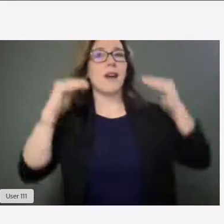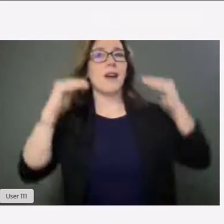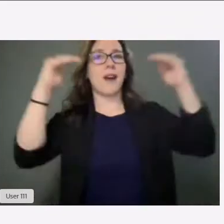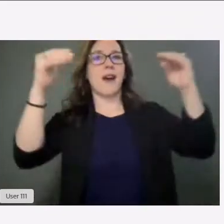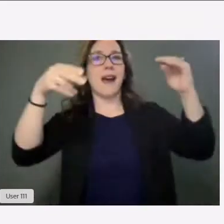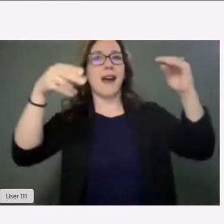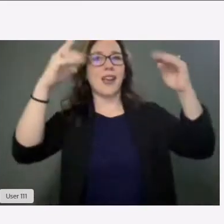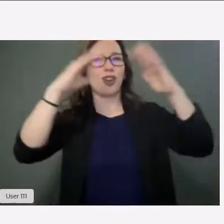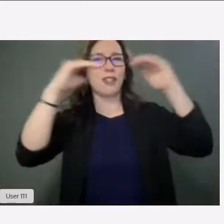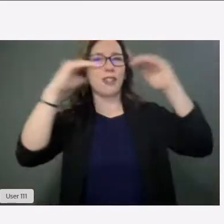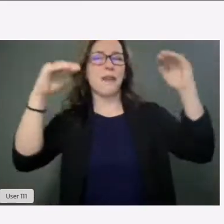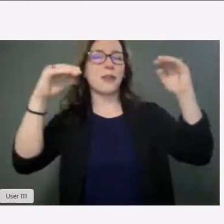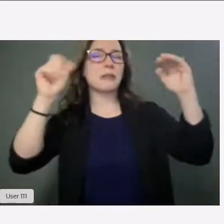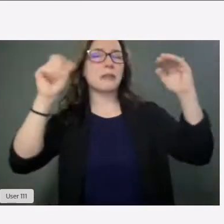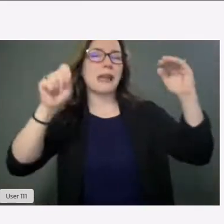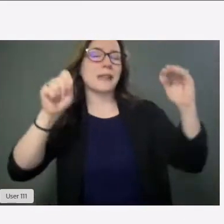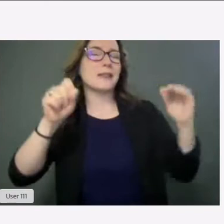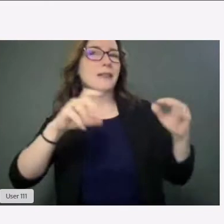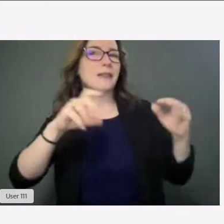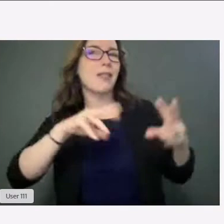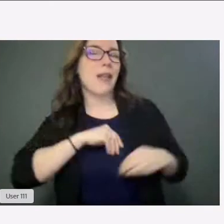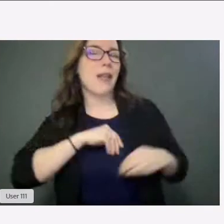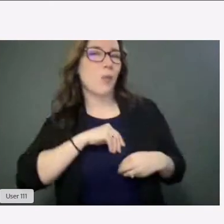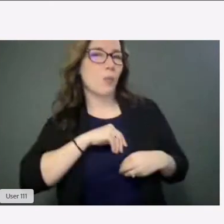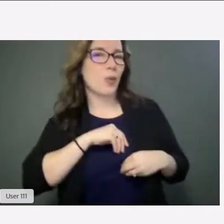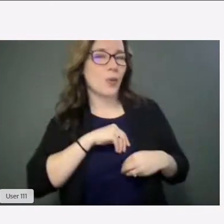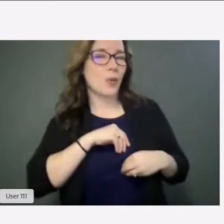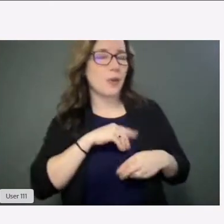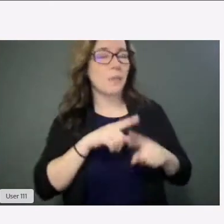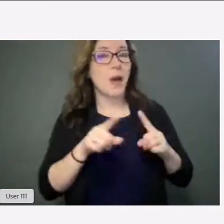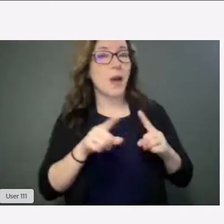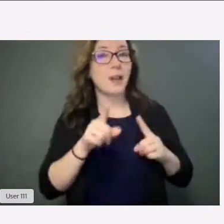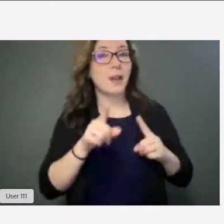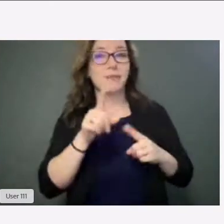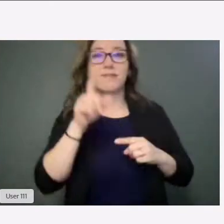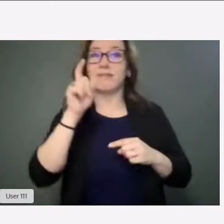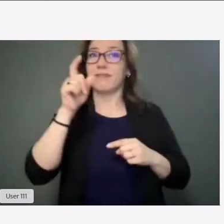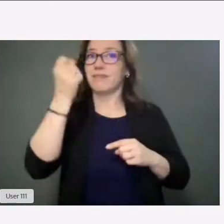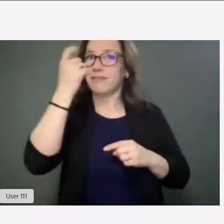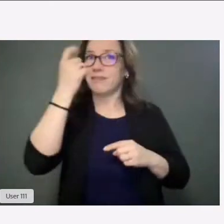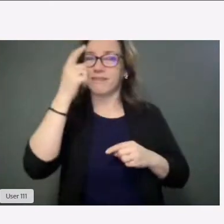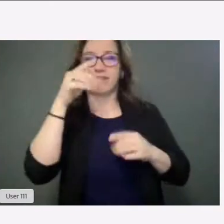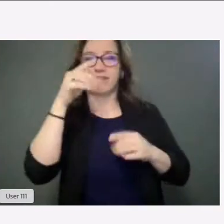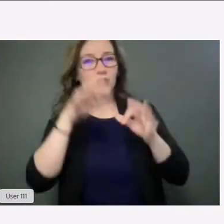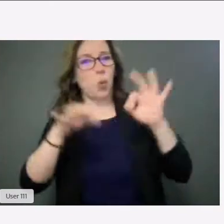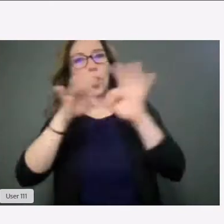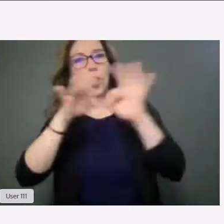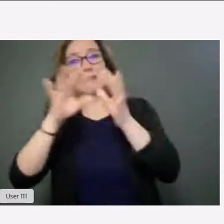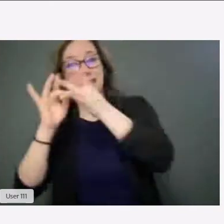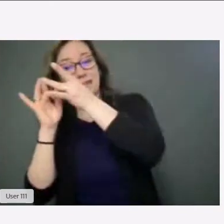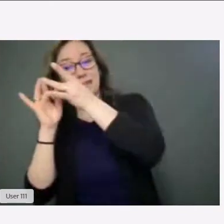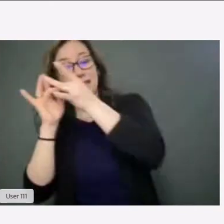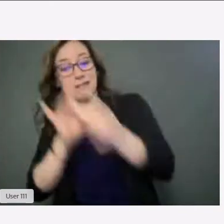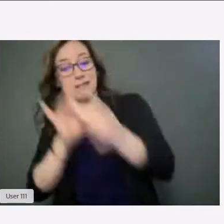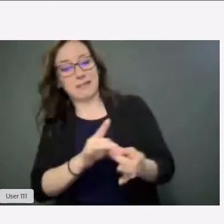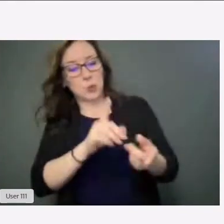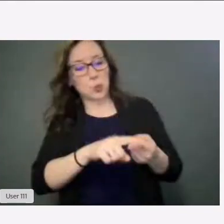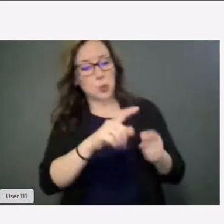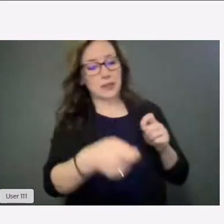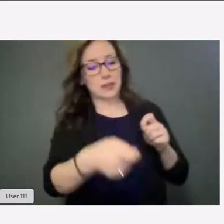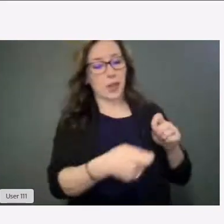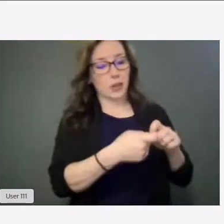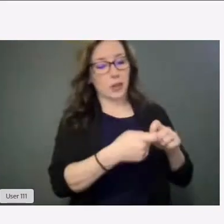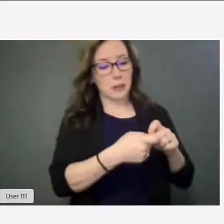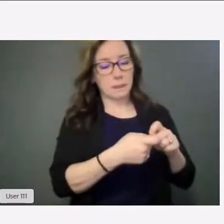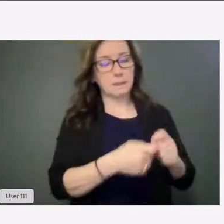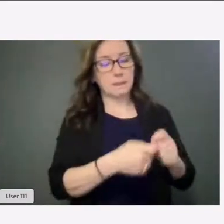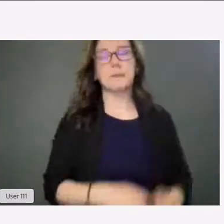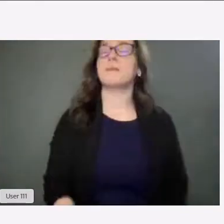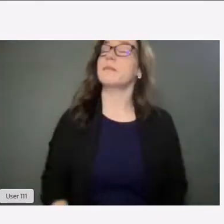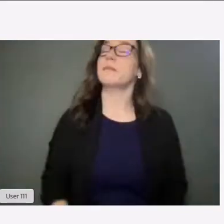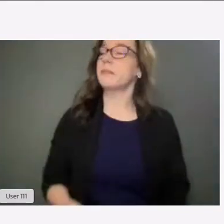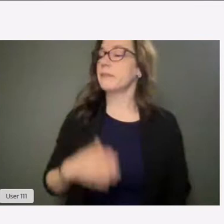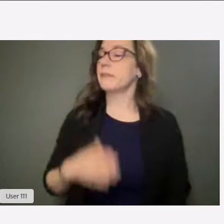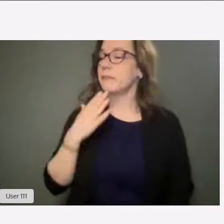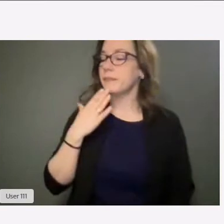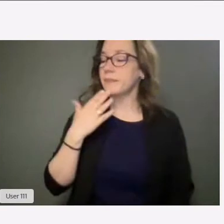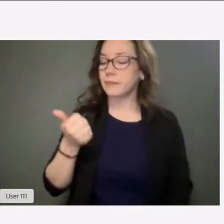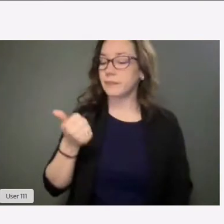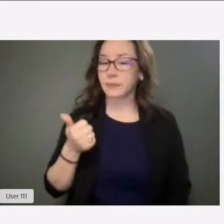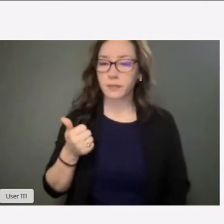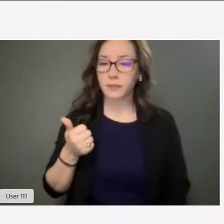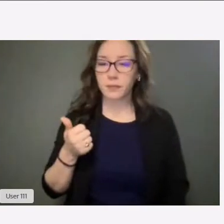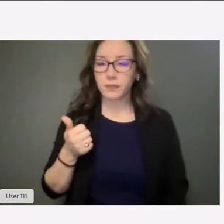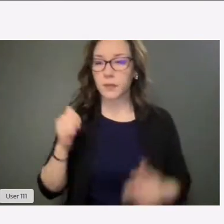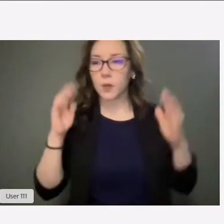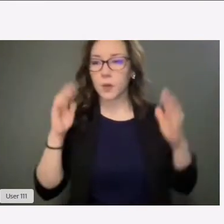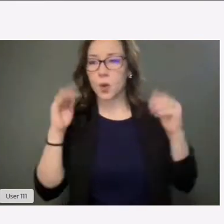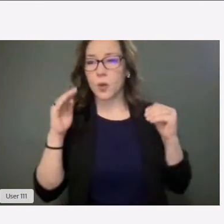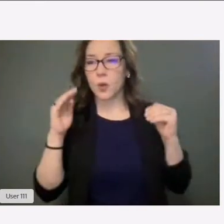But, again, it goes back to the tying it back to the terrorism nexus. Okay. Thank you, ma'am. Okay. Ginny, hopefully